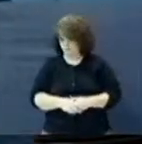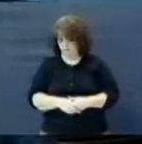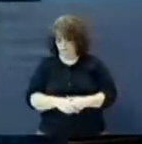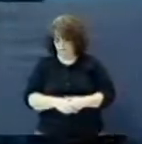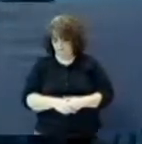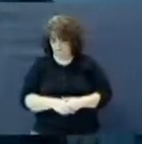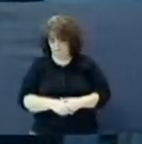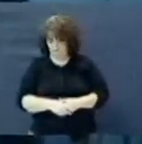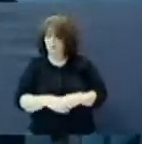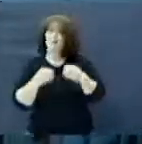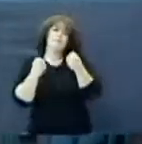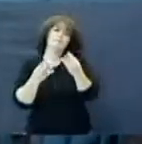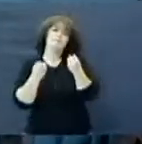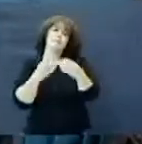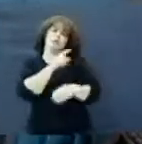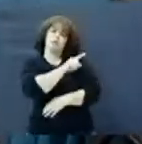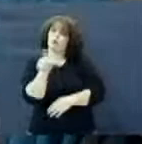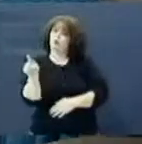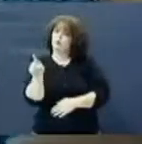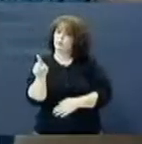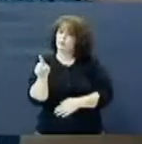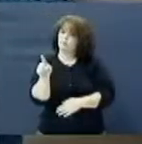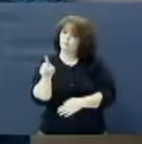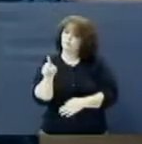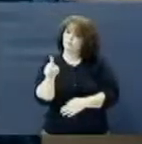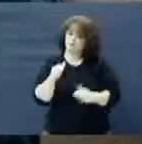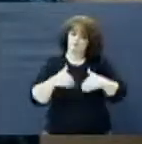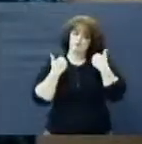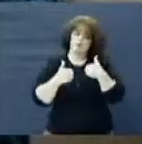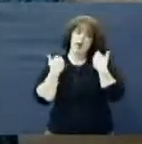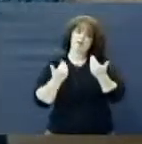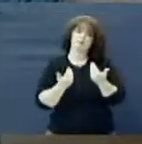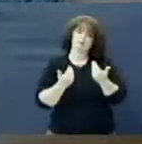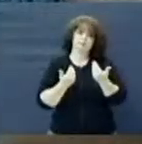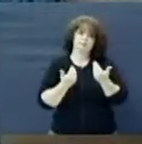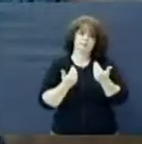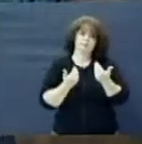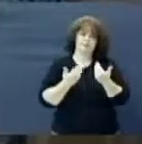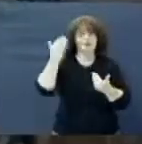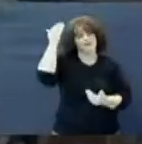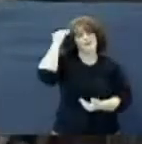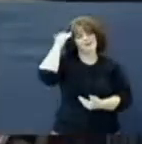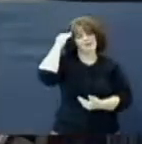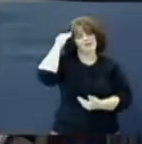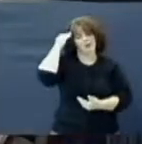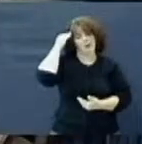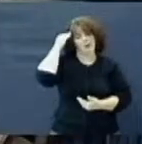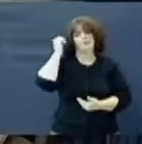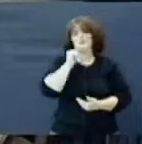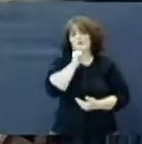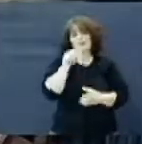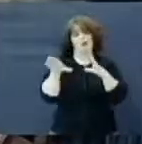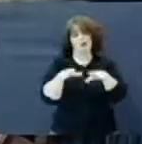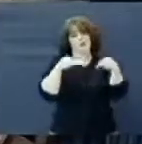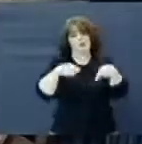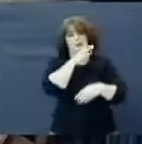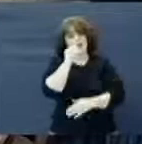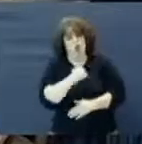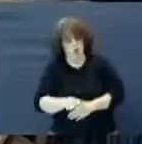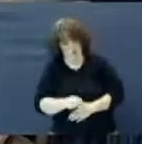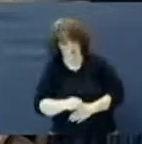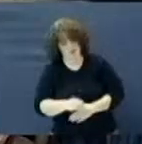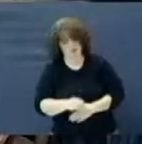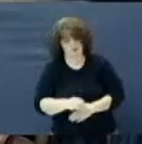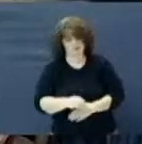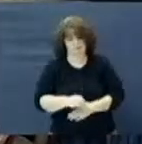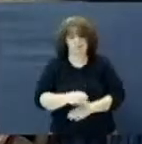How many of you have ever been, when you was younger, I know you wouldn't do this when you was older. How many ever walked on ice when